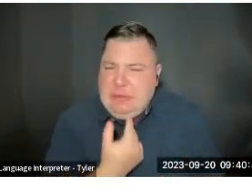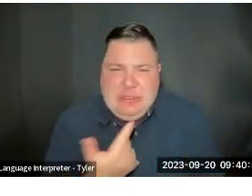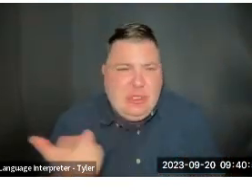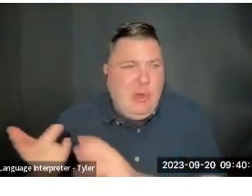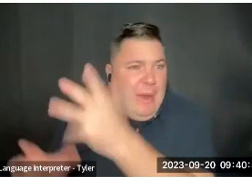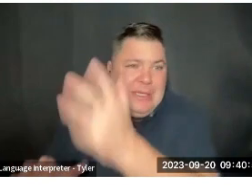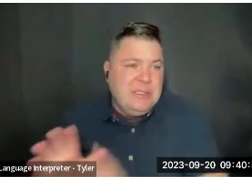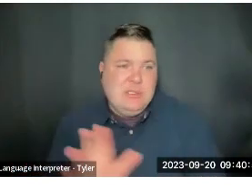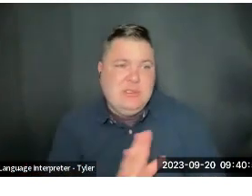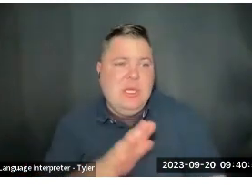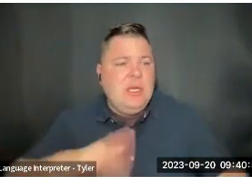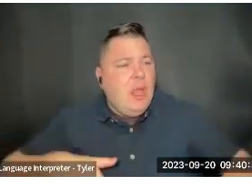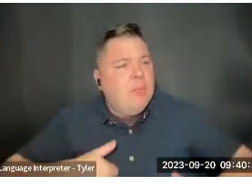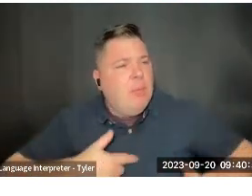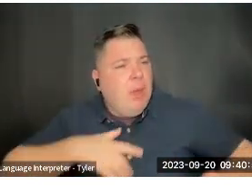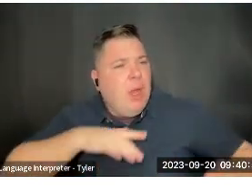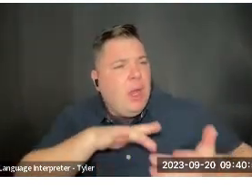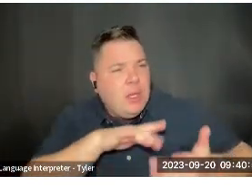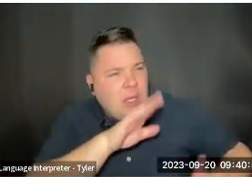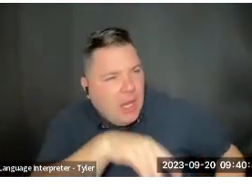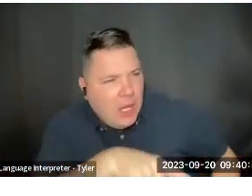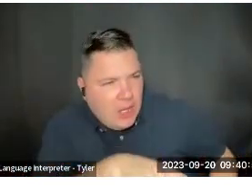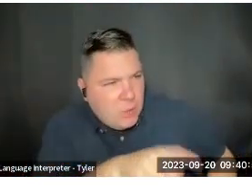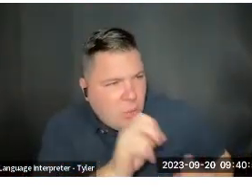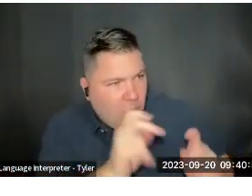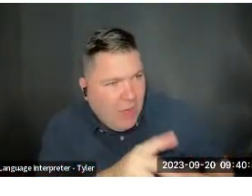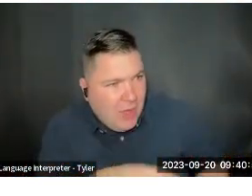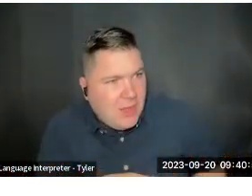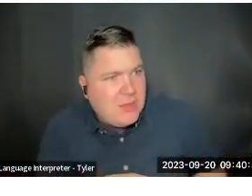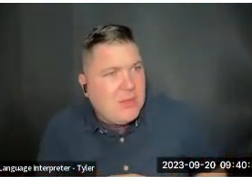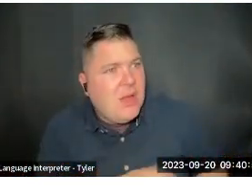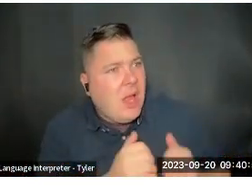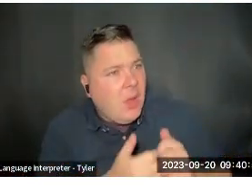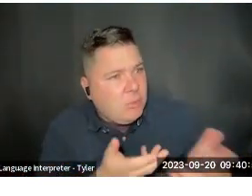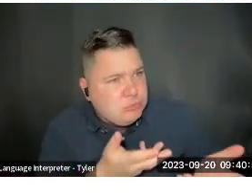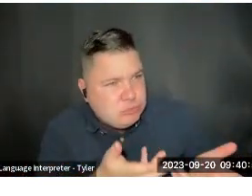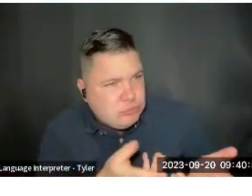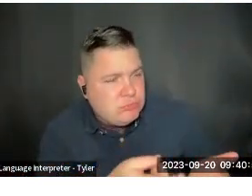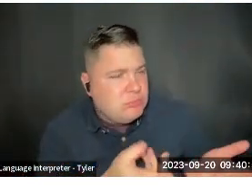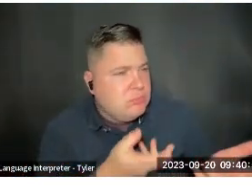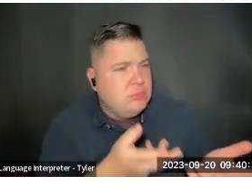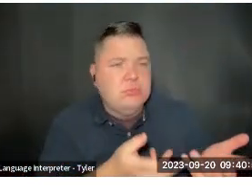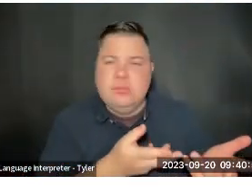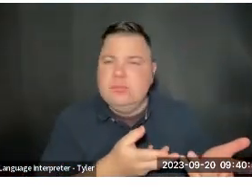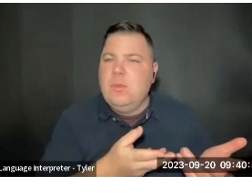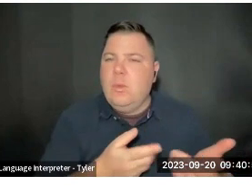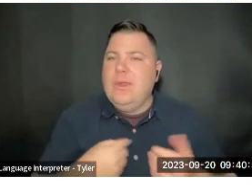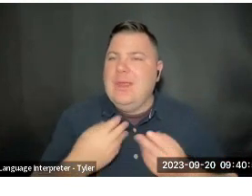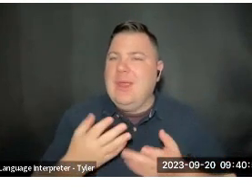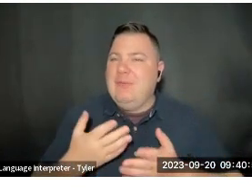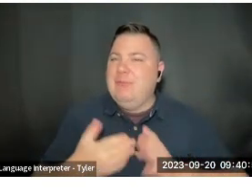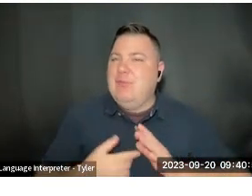I'm going to reach out and just say, hey, are you doing okay? How are things? And we give real practical